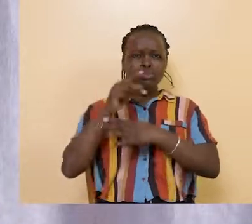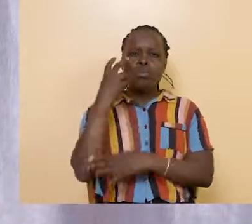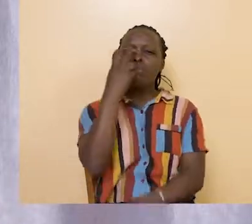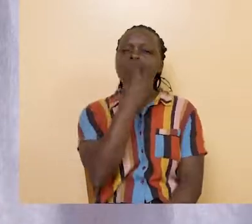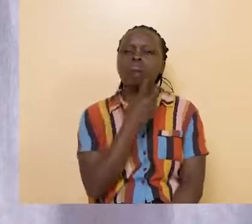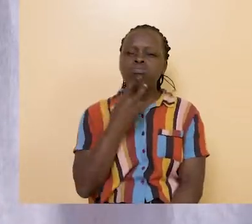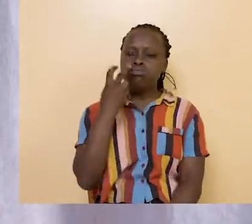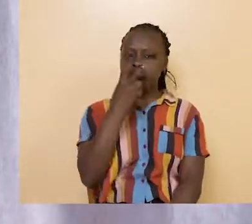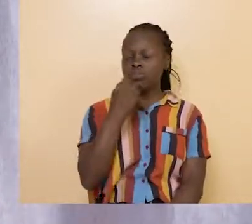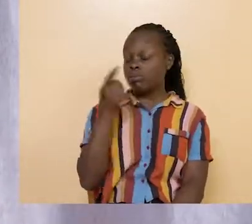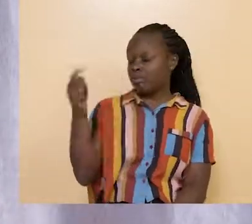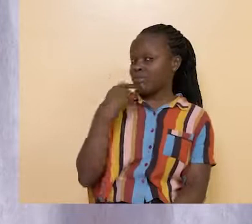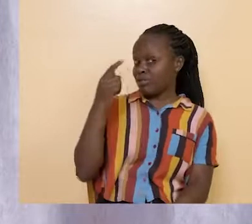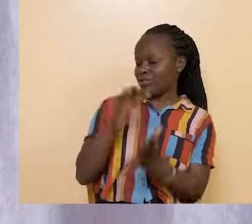right?